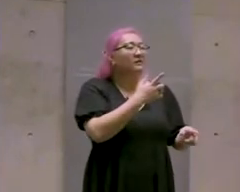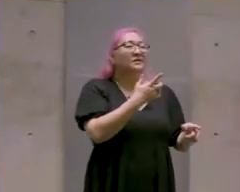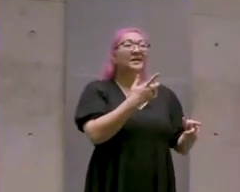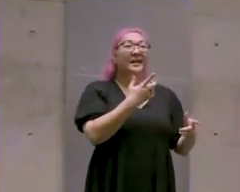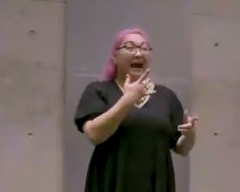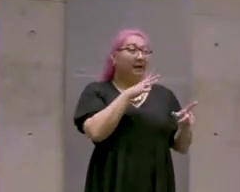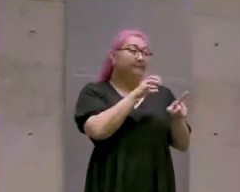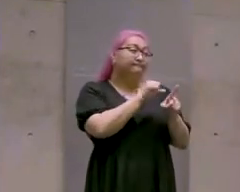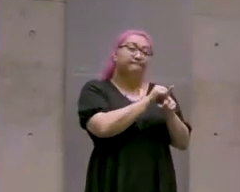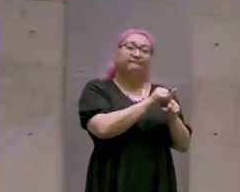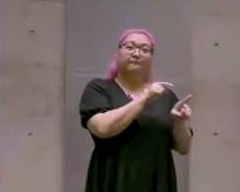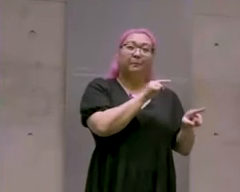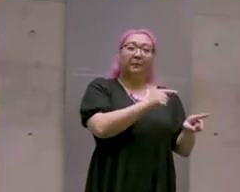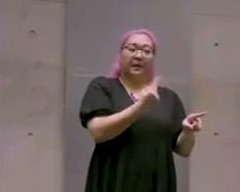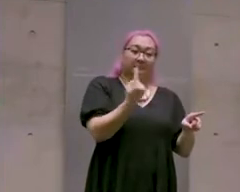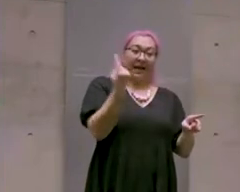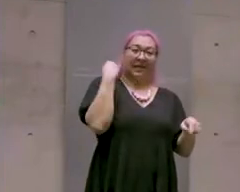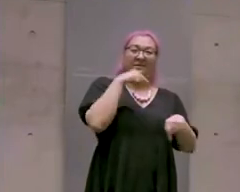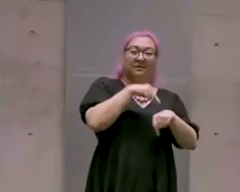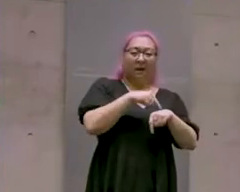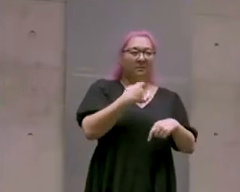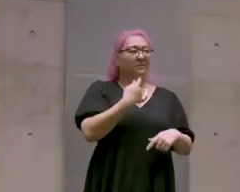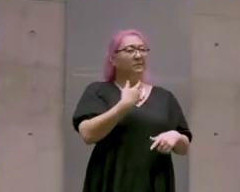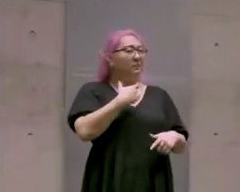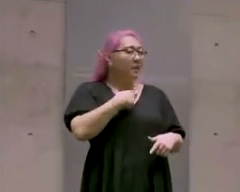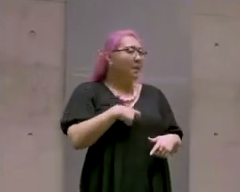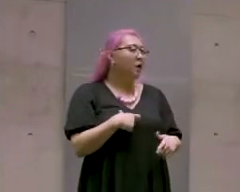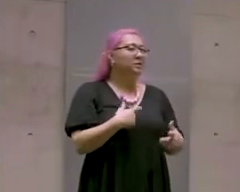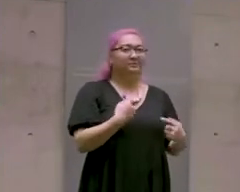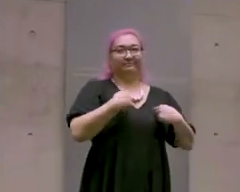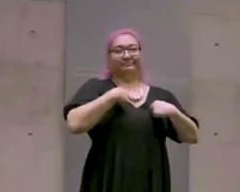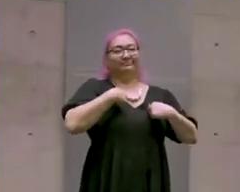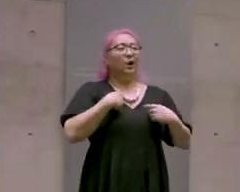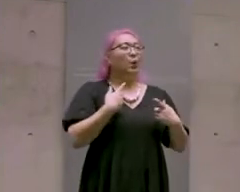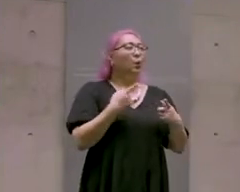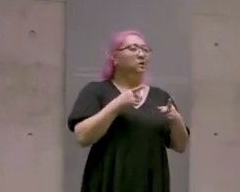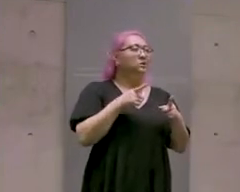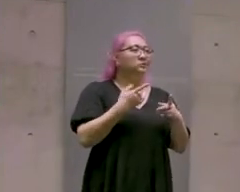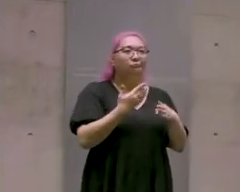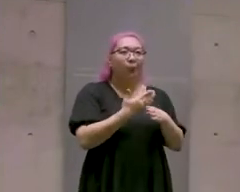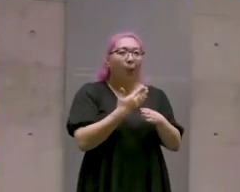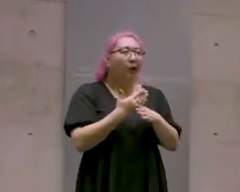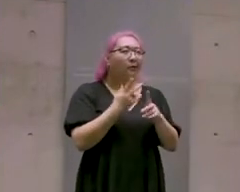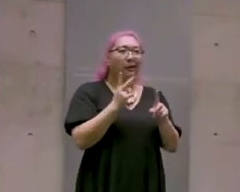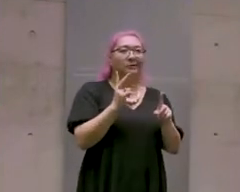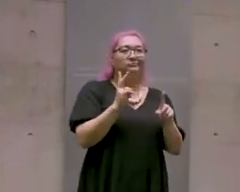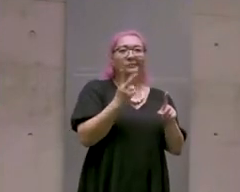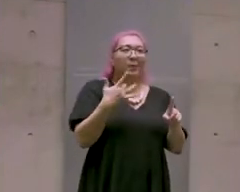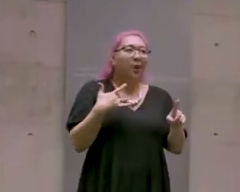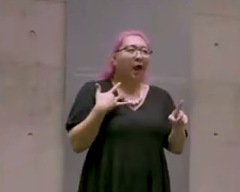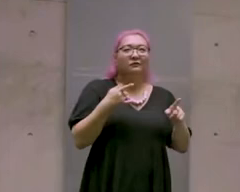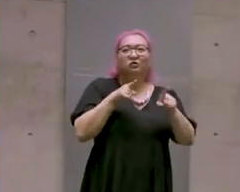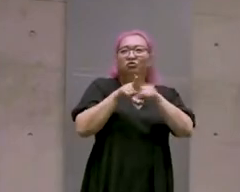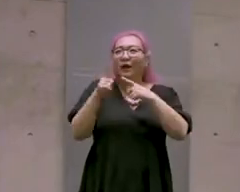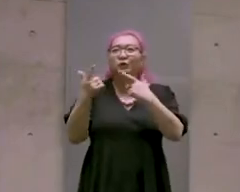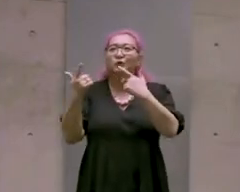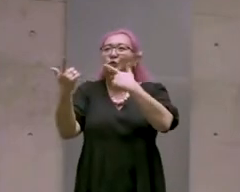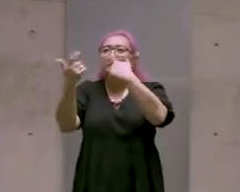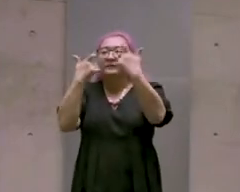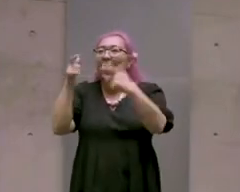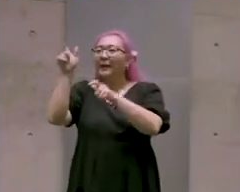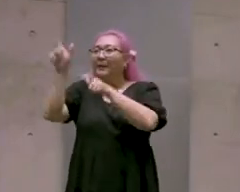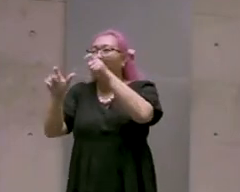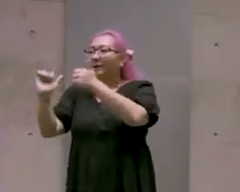UK and desperately wanted to kind of do their own thing and find collaborators and make something together. And I